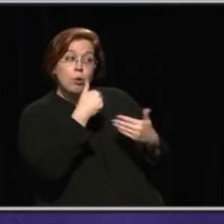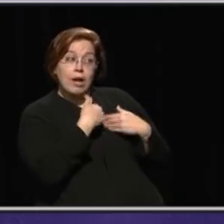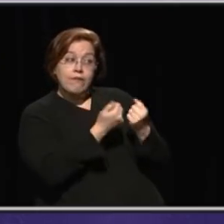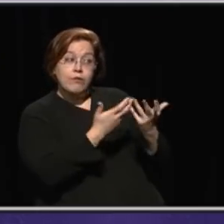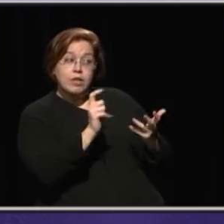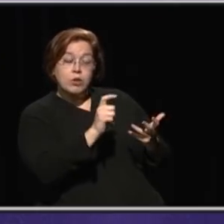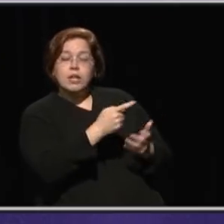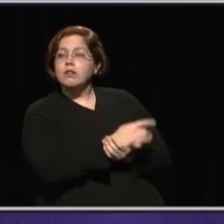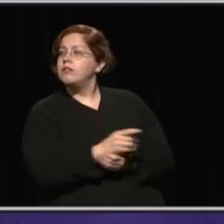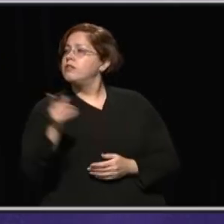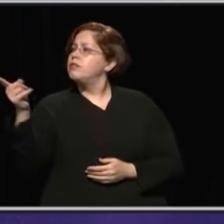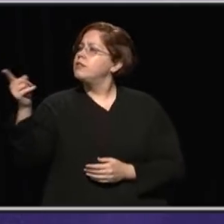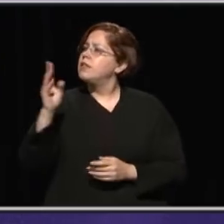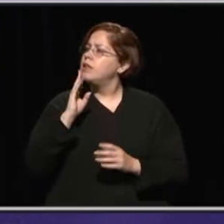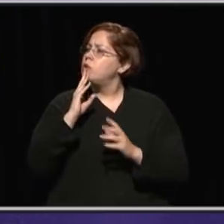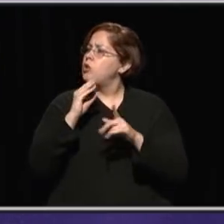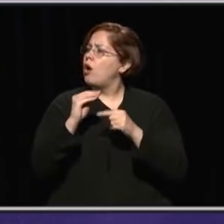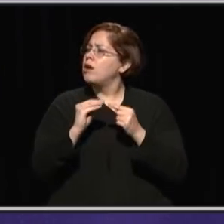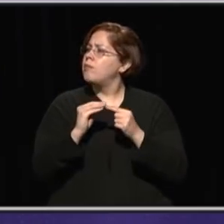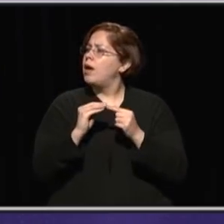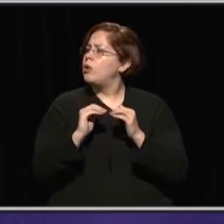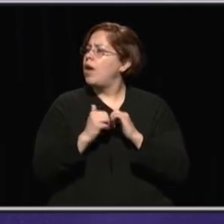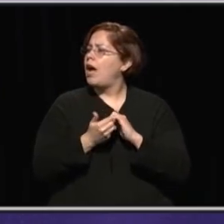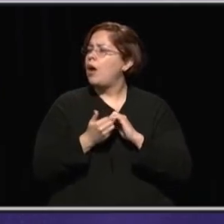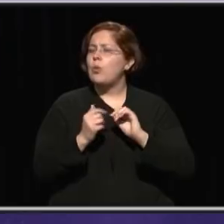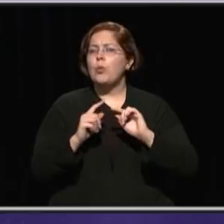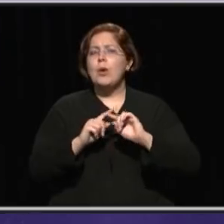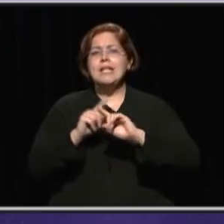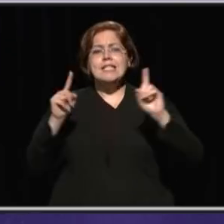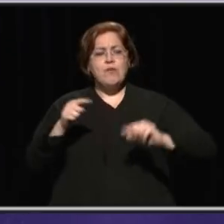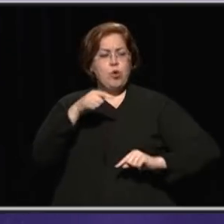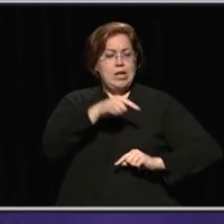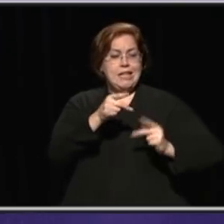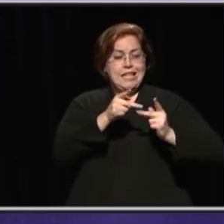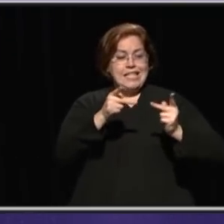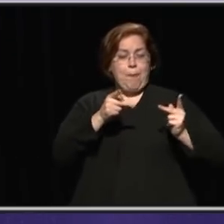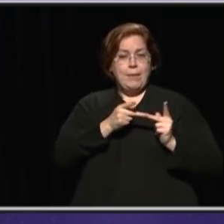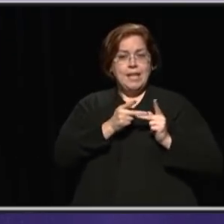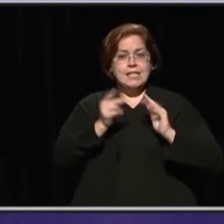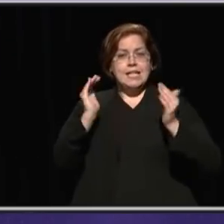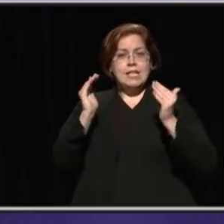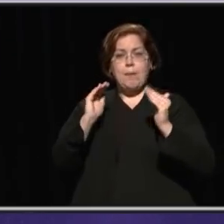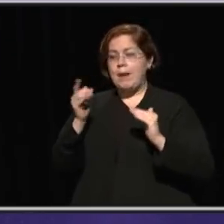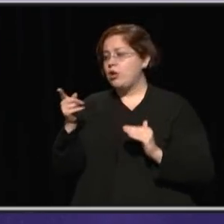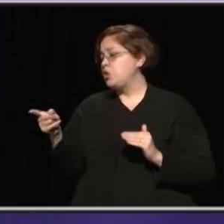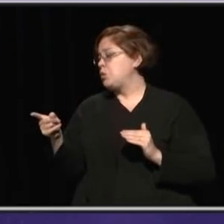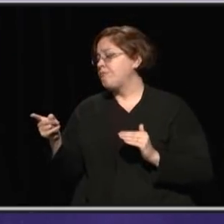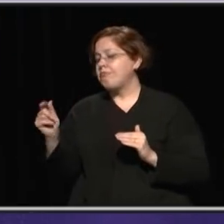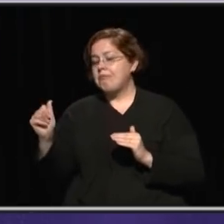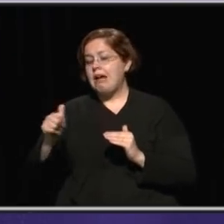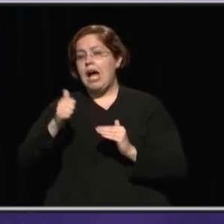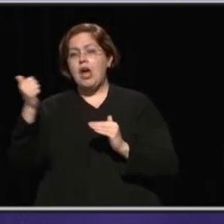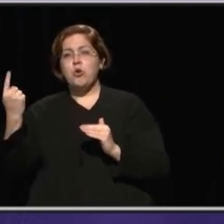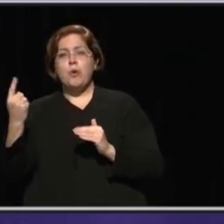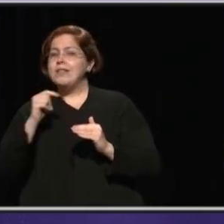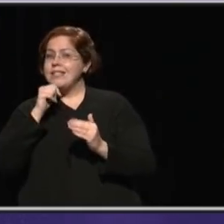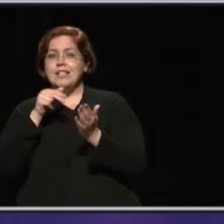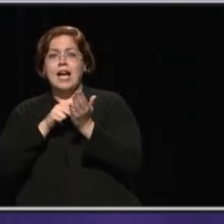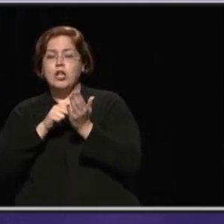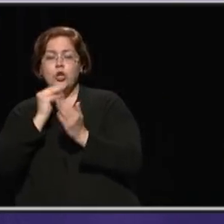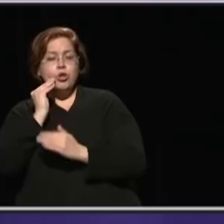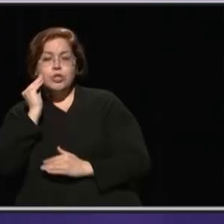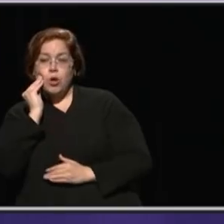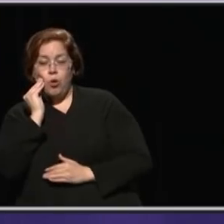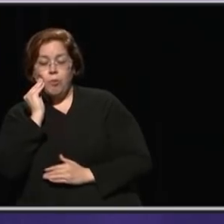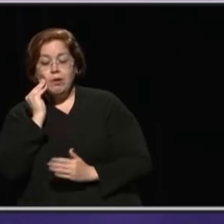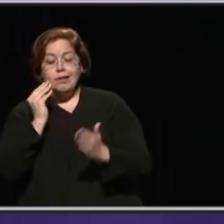supplies. Can you talk about how different this facility is compared to another that is not a nursing home? And